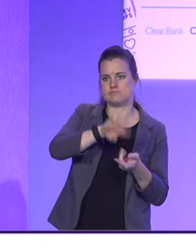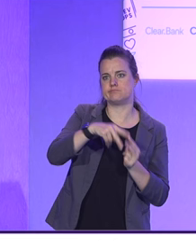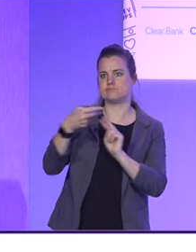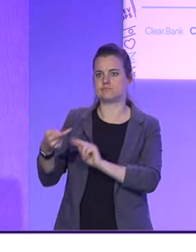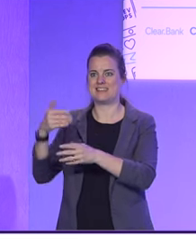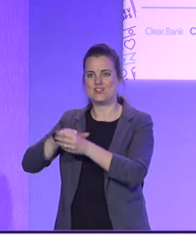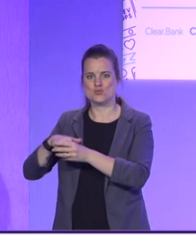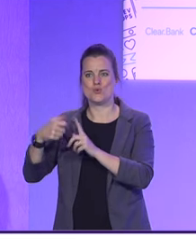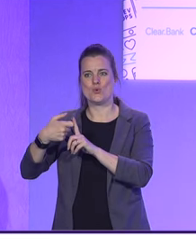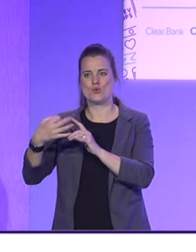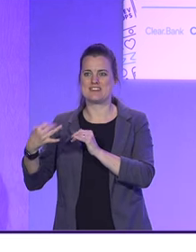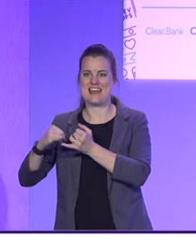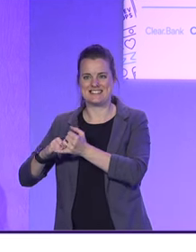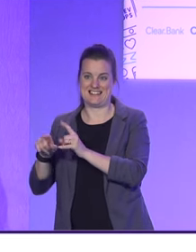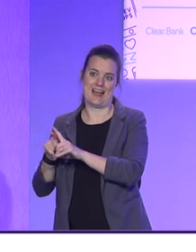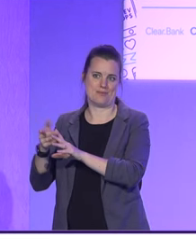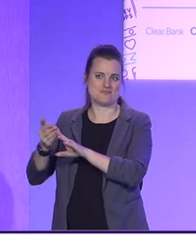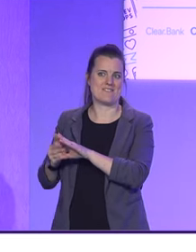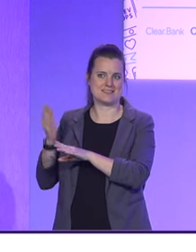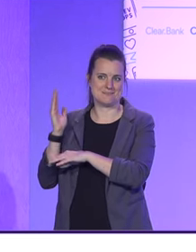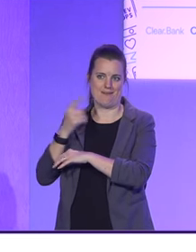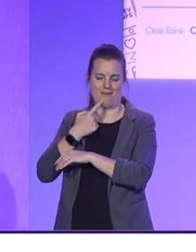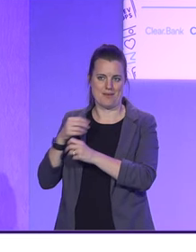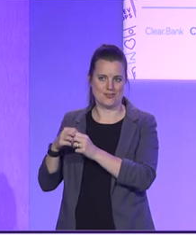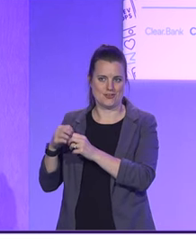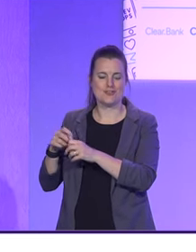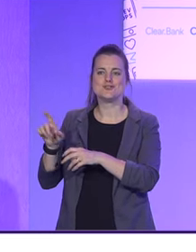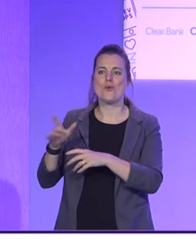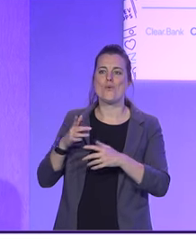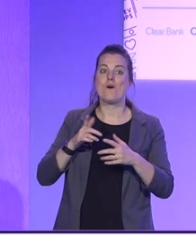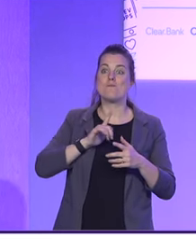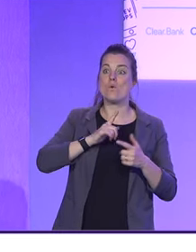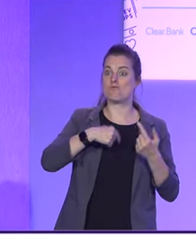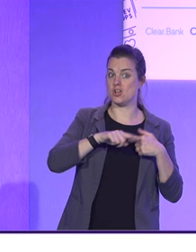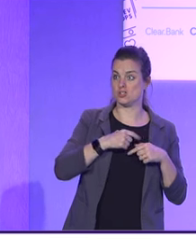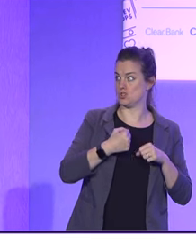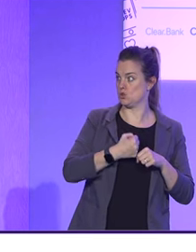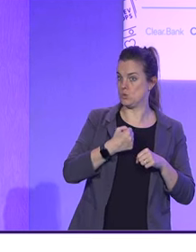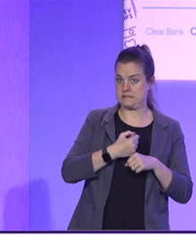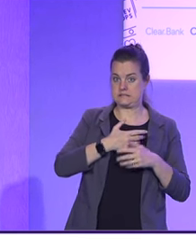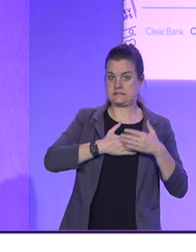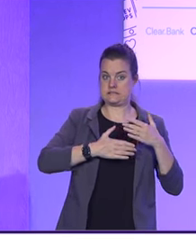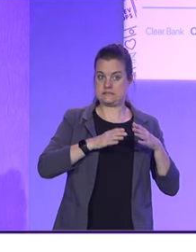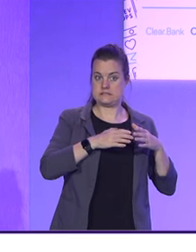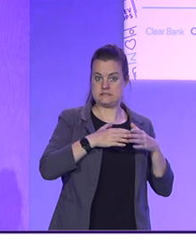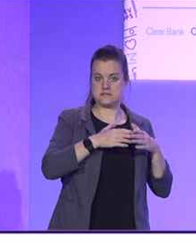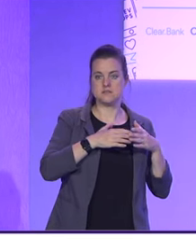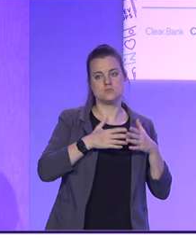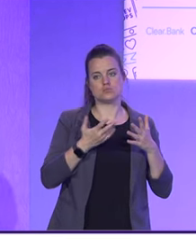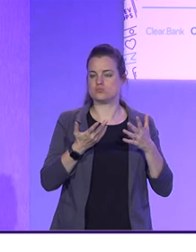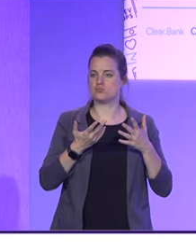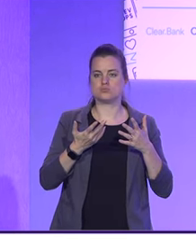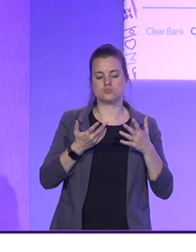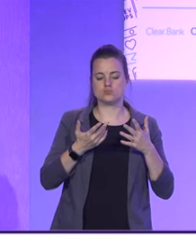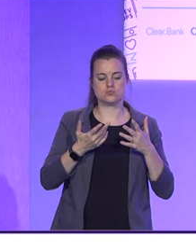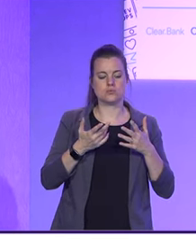the previous presenter says. So it's very difficult for us to do this kind of things that basically we're saying today. Okay?